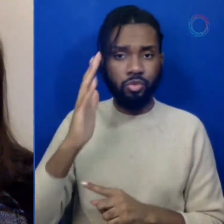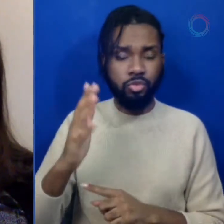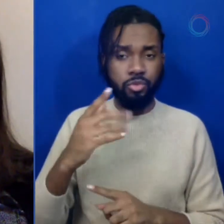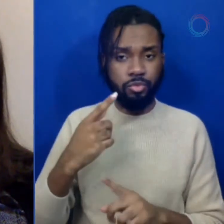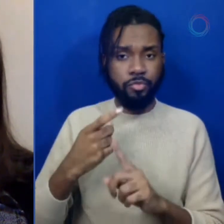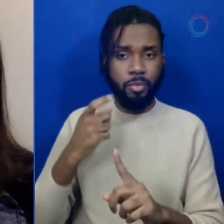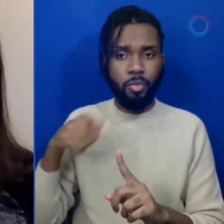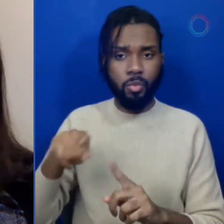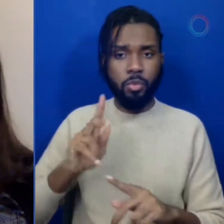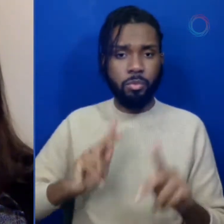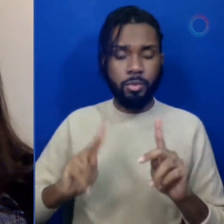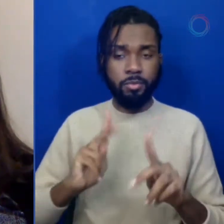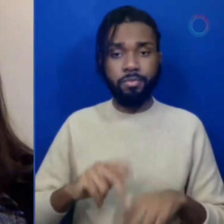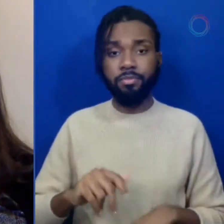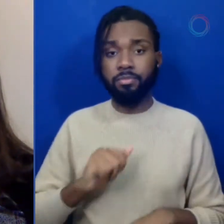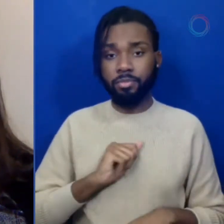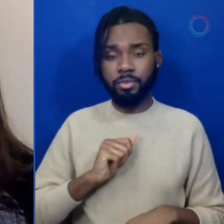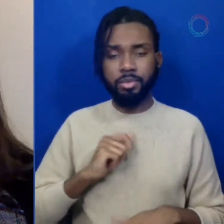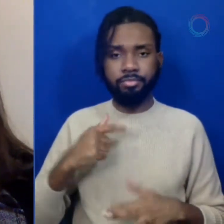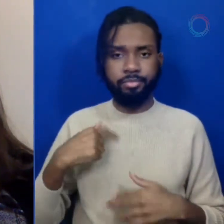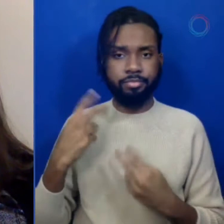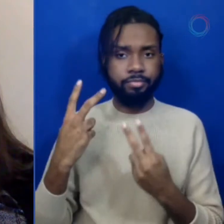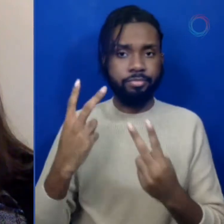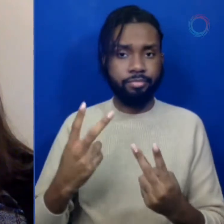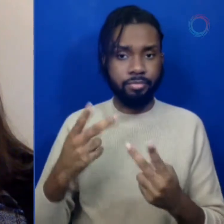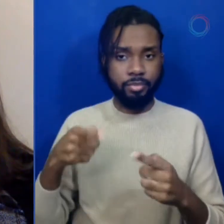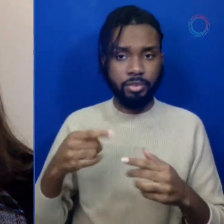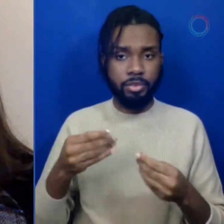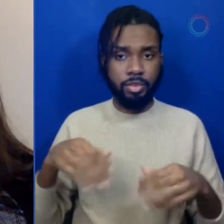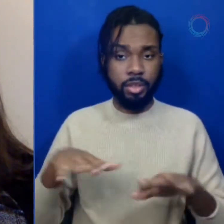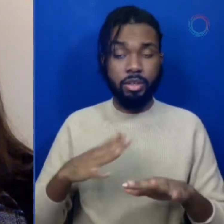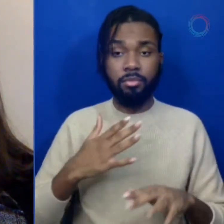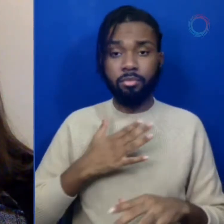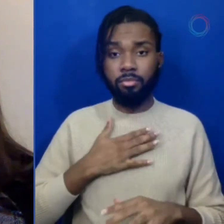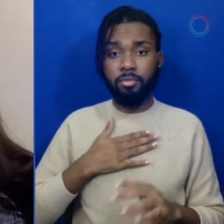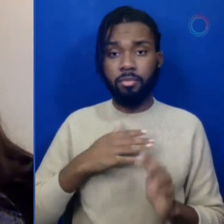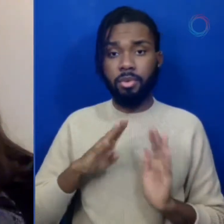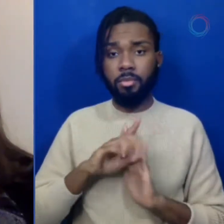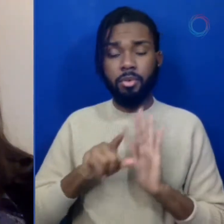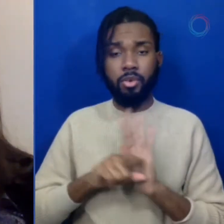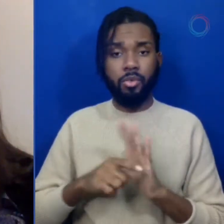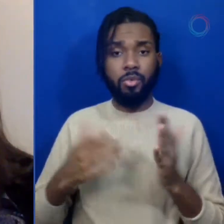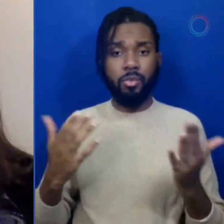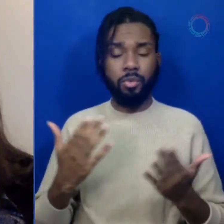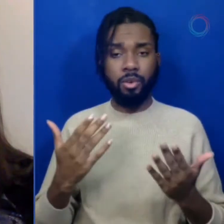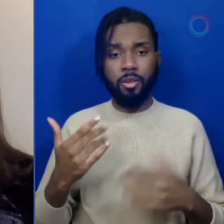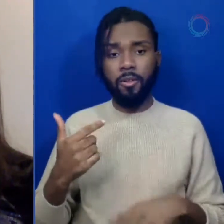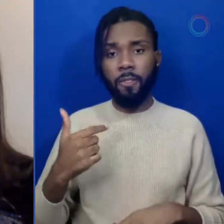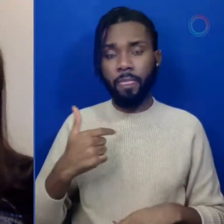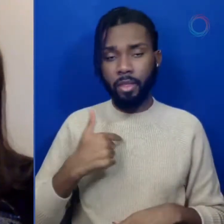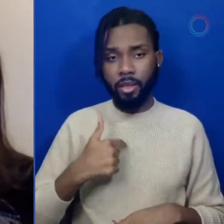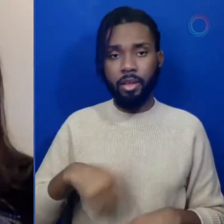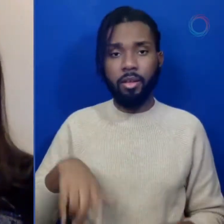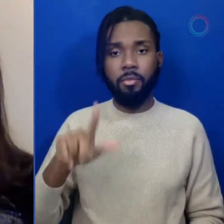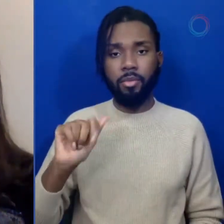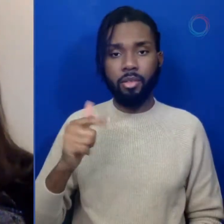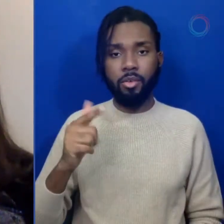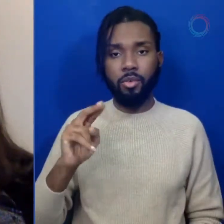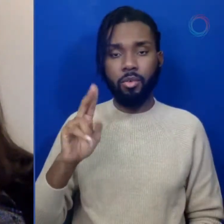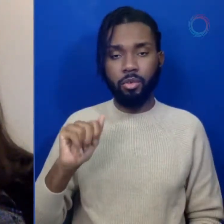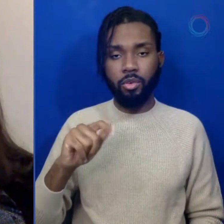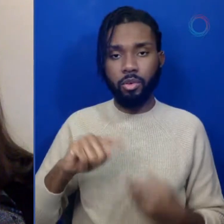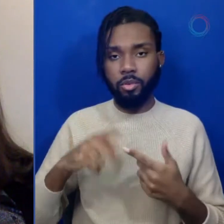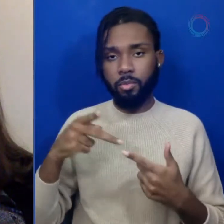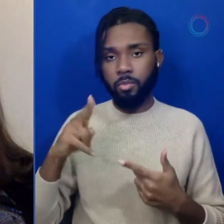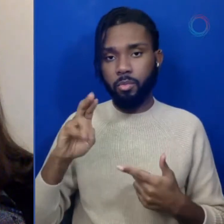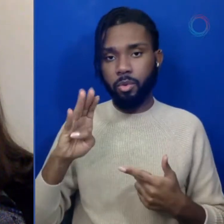people. I am a guest on these lands. My background is that I am Laguna Pueblo and Cherokee. And